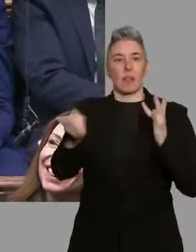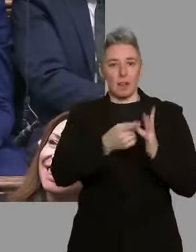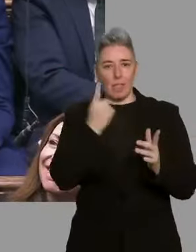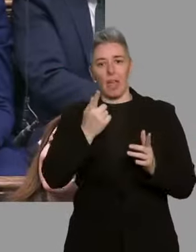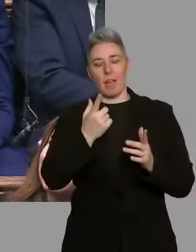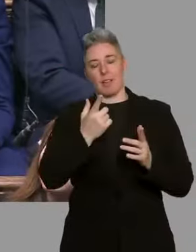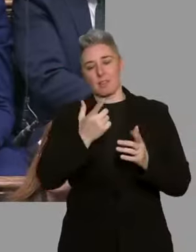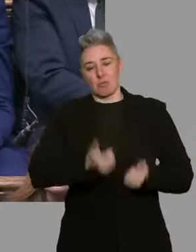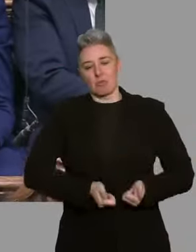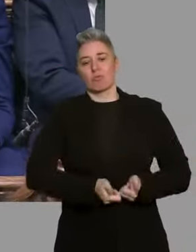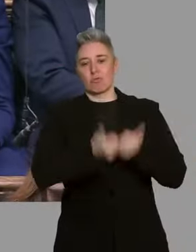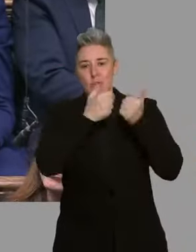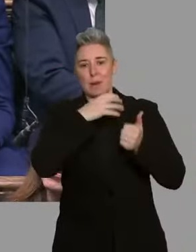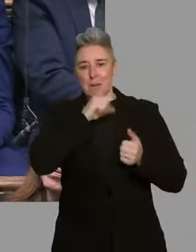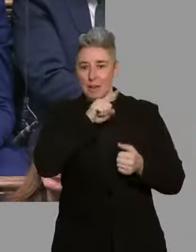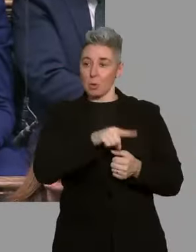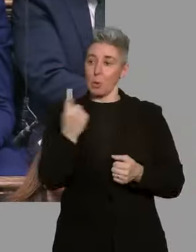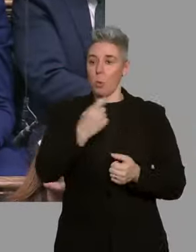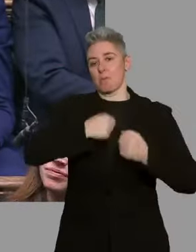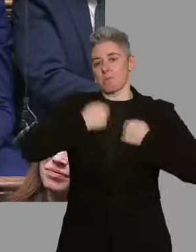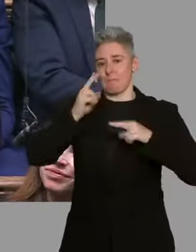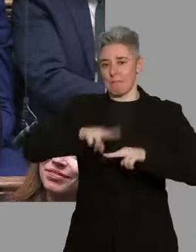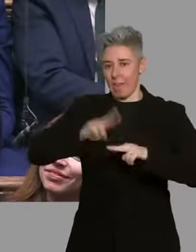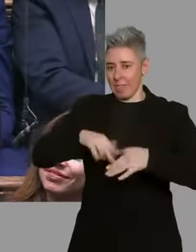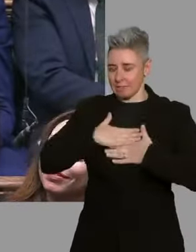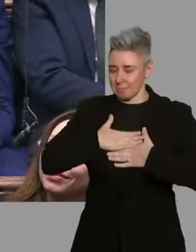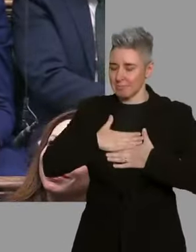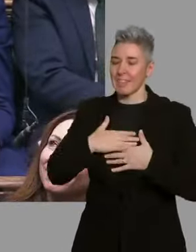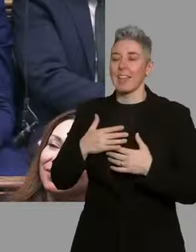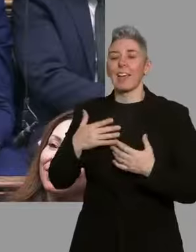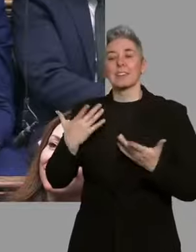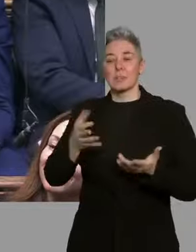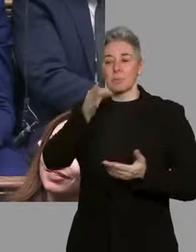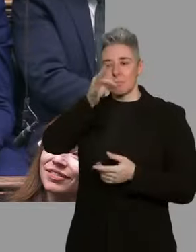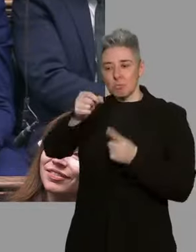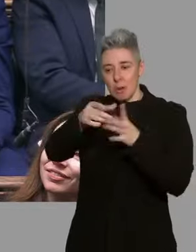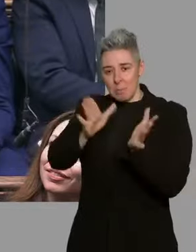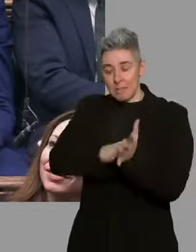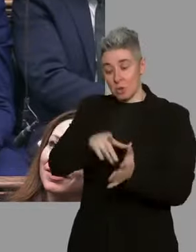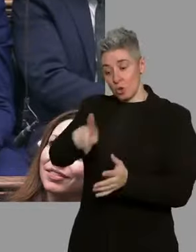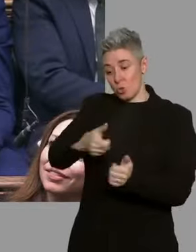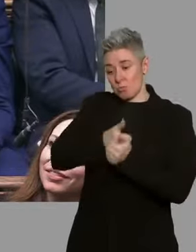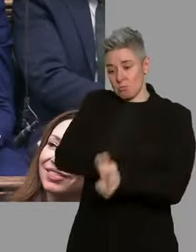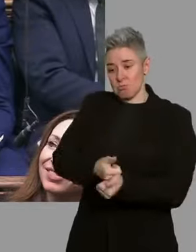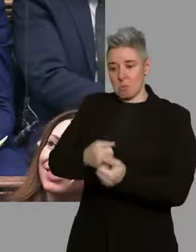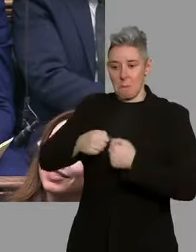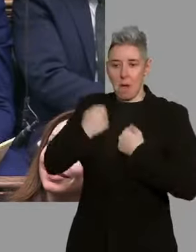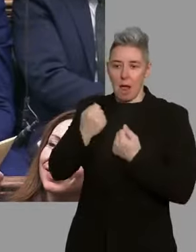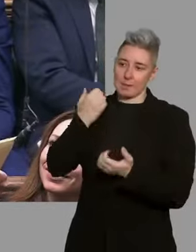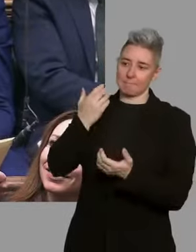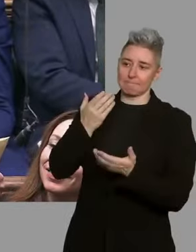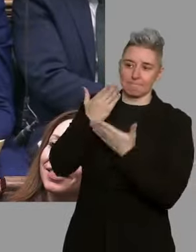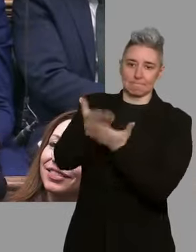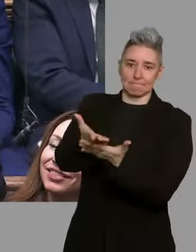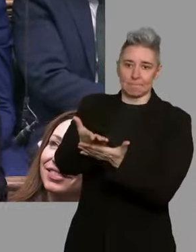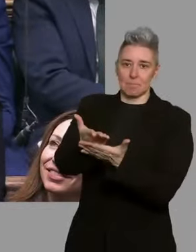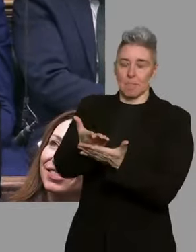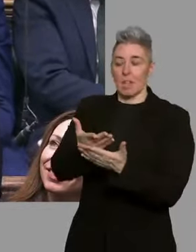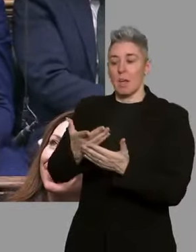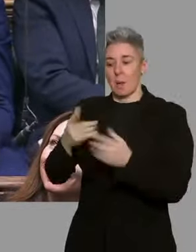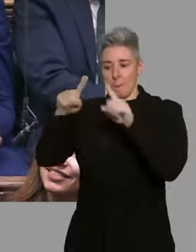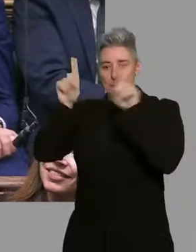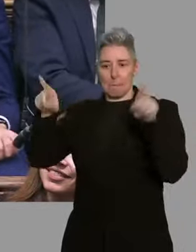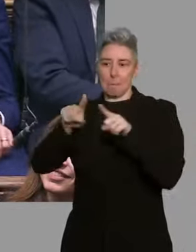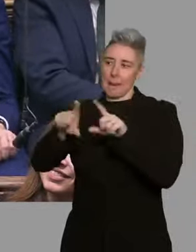Does the Prime Minister back my bid for a plaque to be added to his former home in Copner, and will he come along to